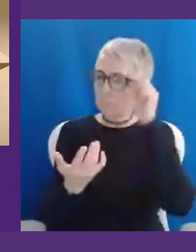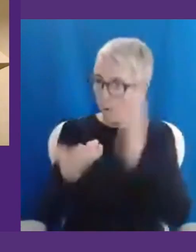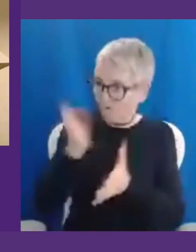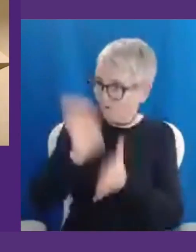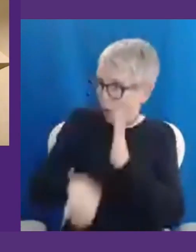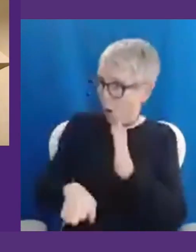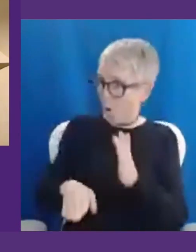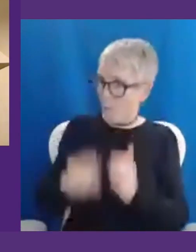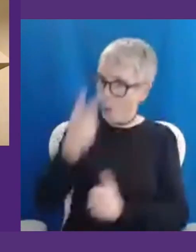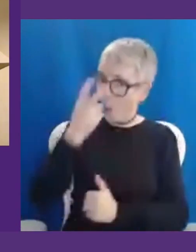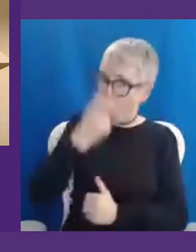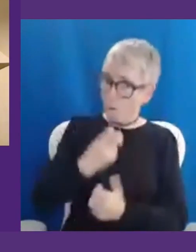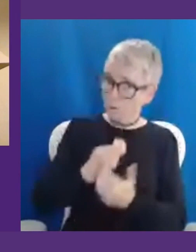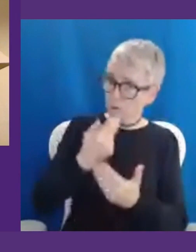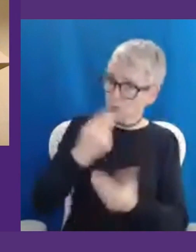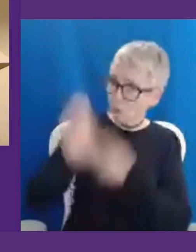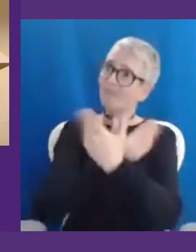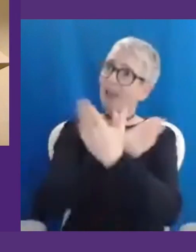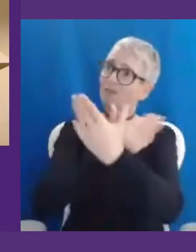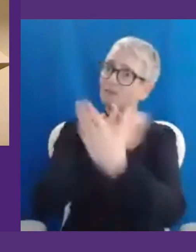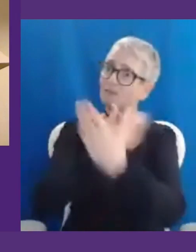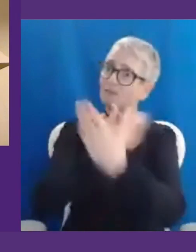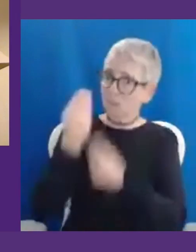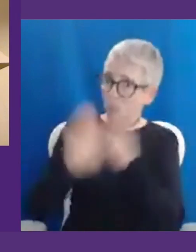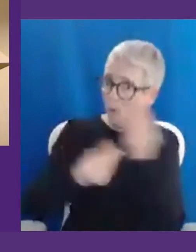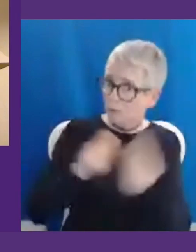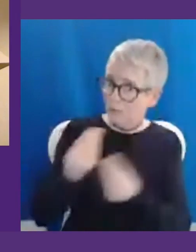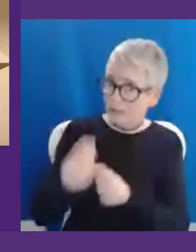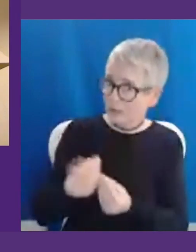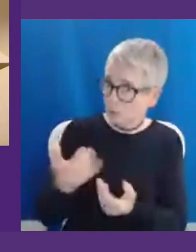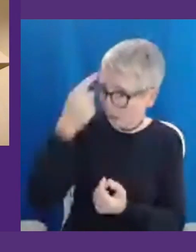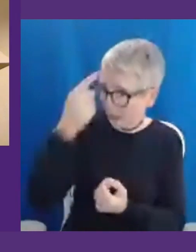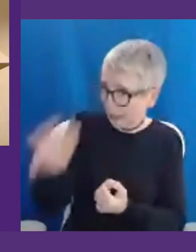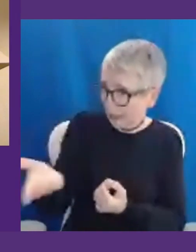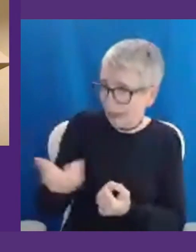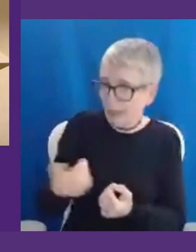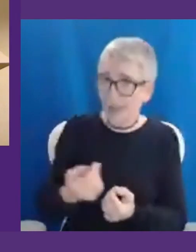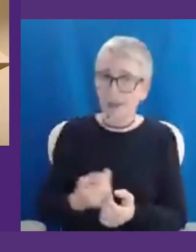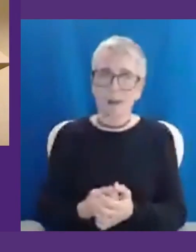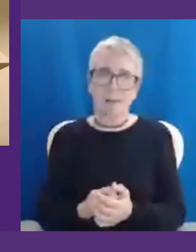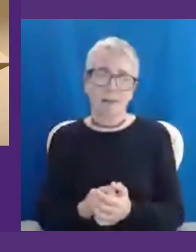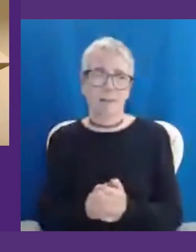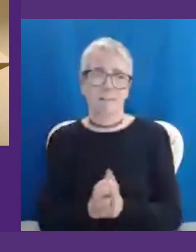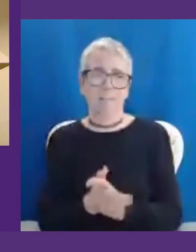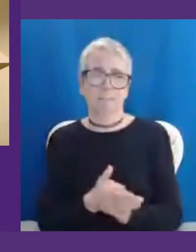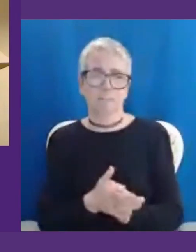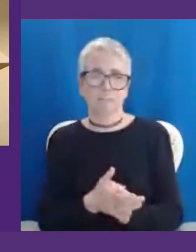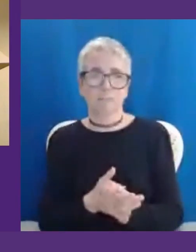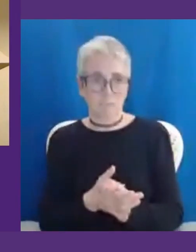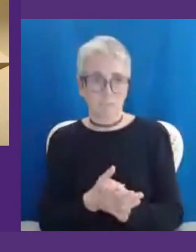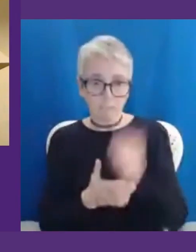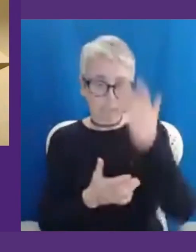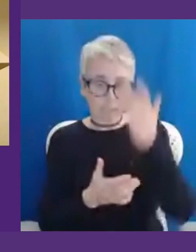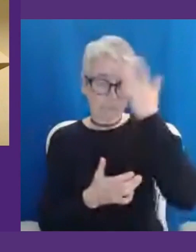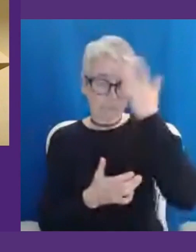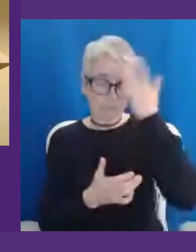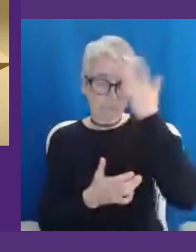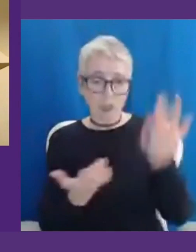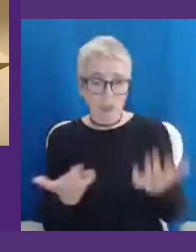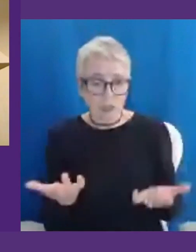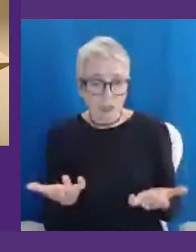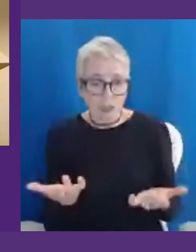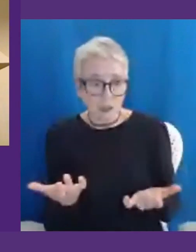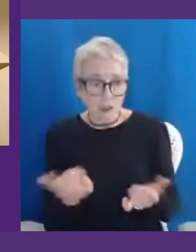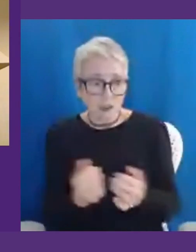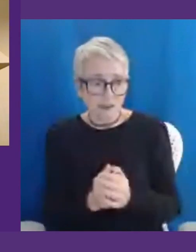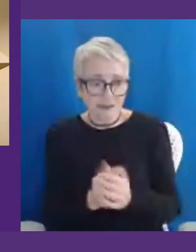fairy tales? Do you have anything to say on that? Do you think we've been shaped because of that in a way? Well, partly. Definitely. I mean, I think